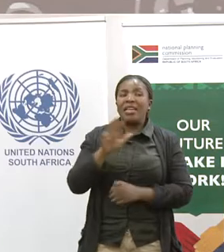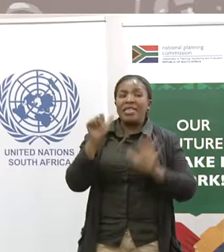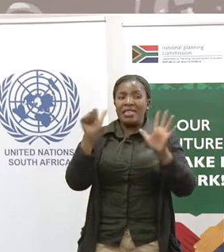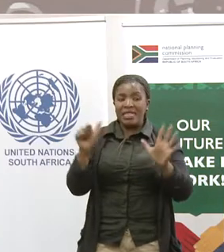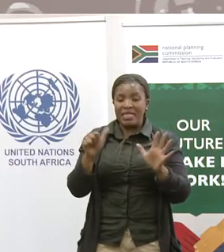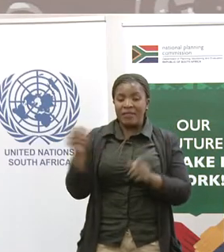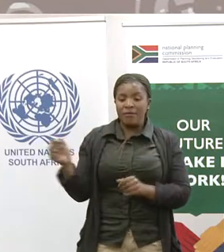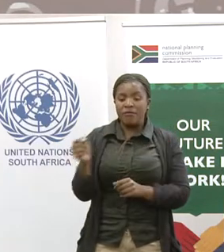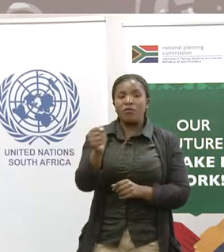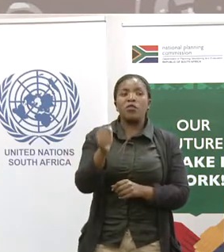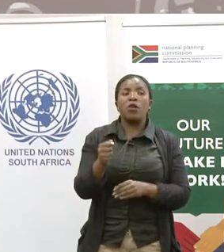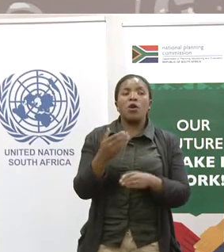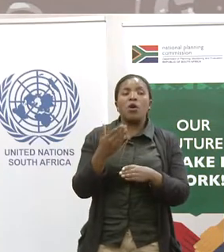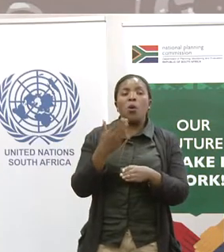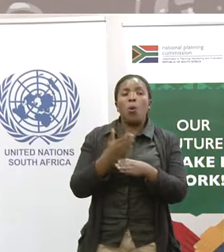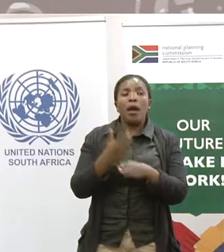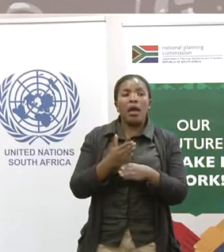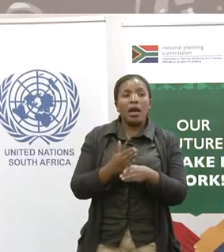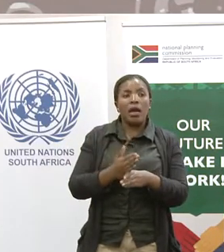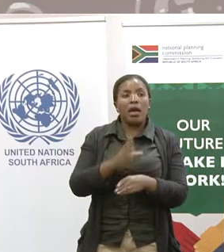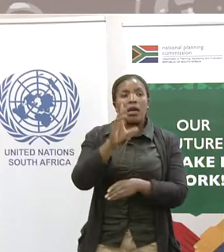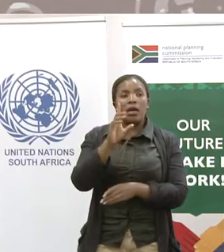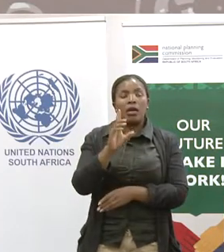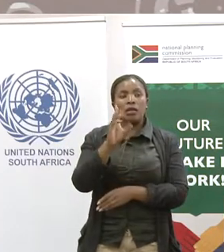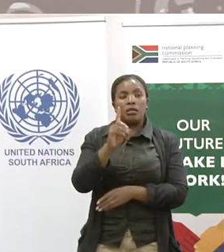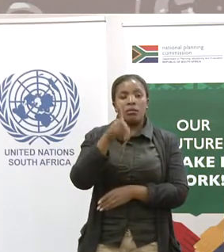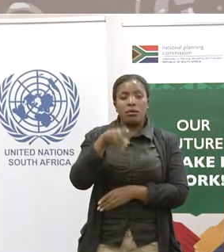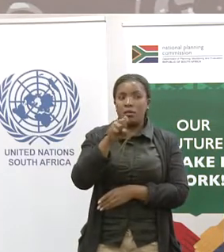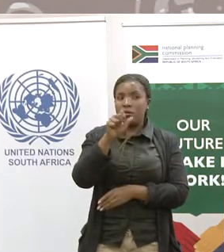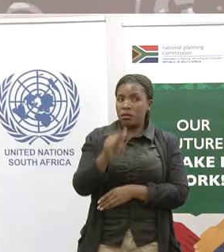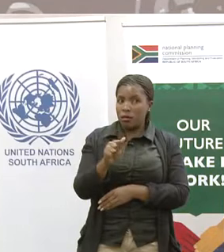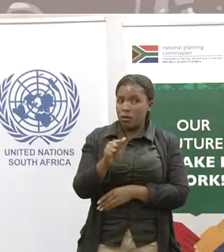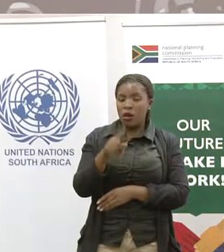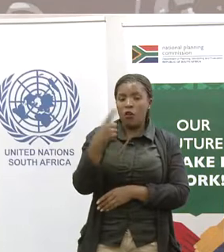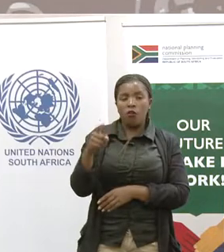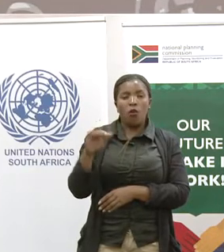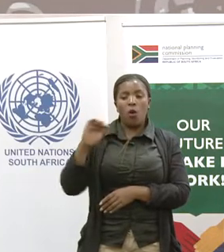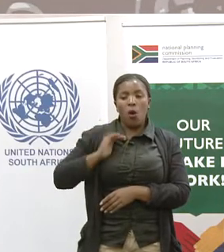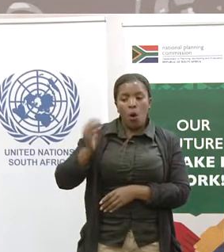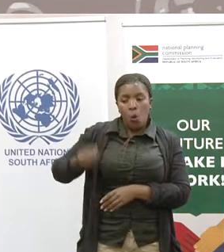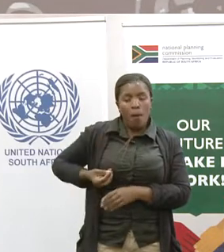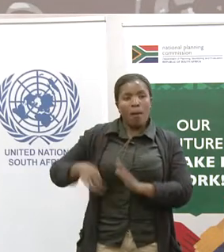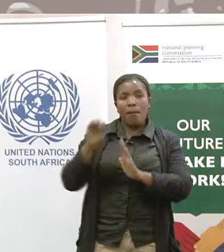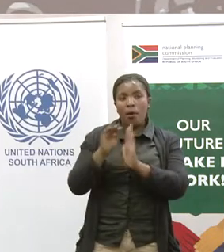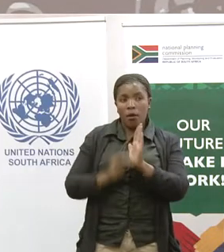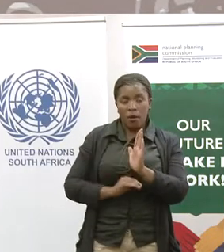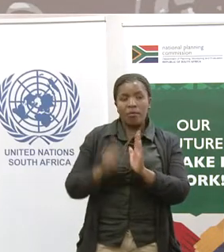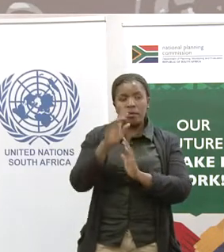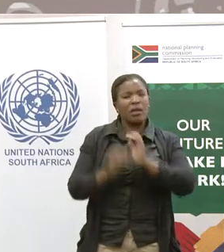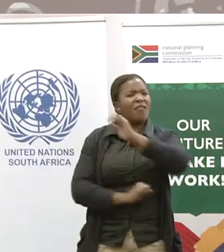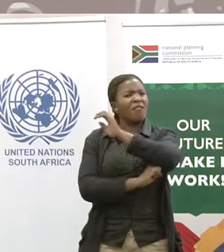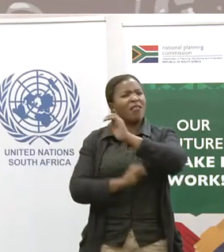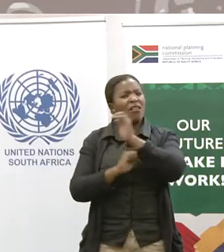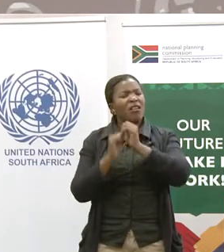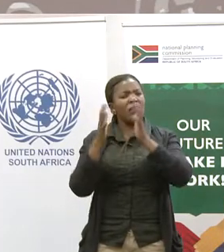employed the Disability People South Africa as National Coordinator for Disabled Women's Development Program. She's a founder of